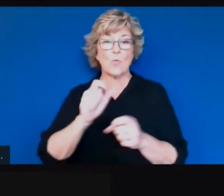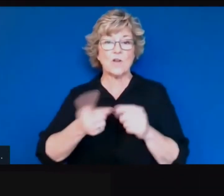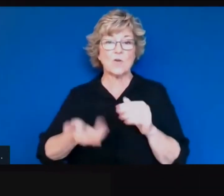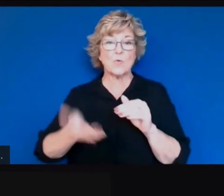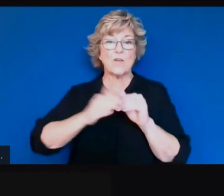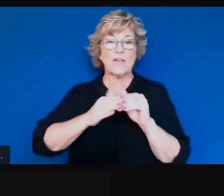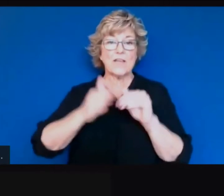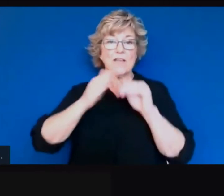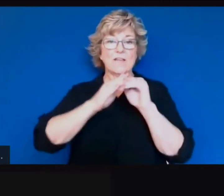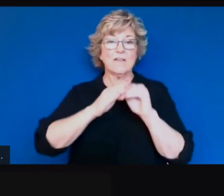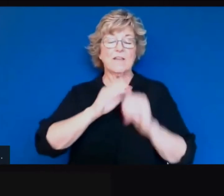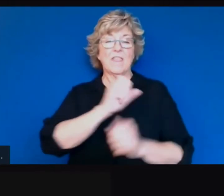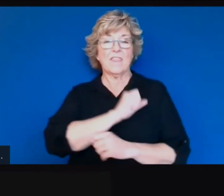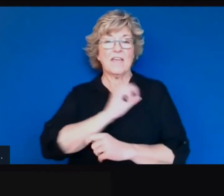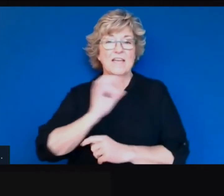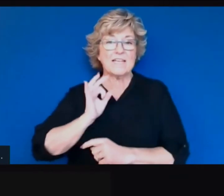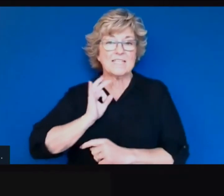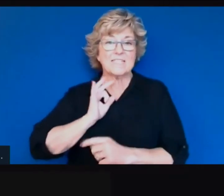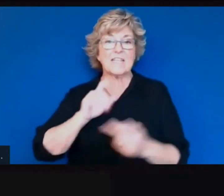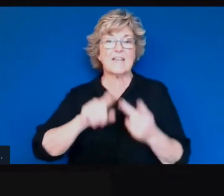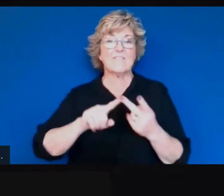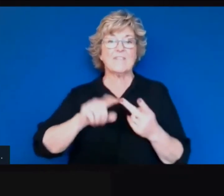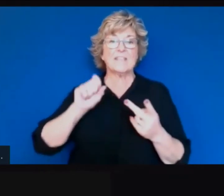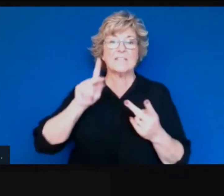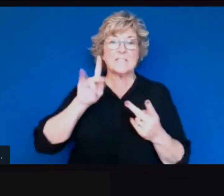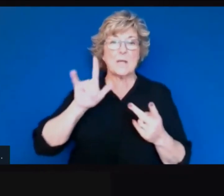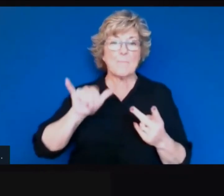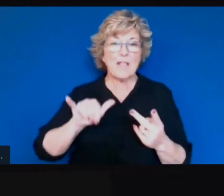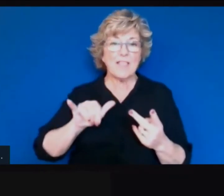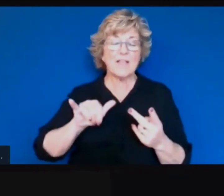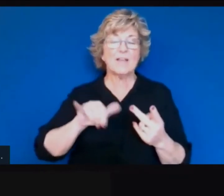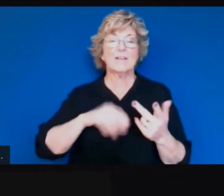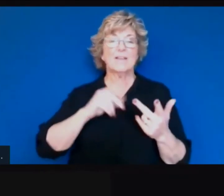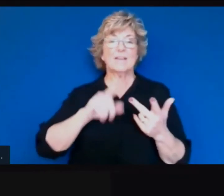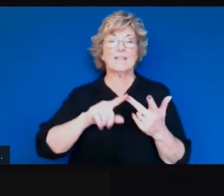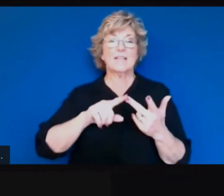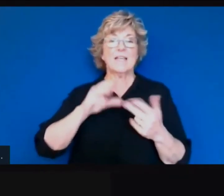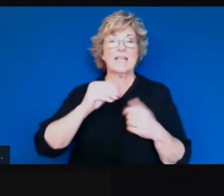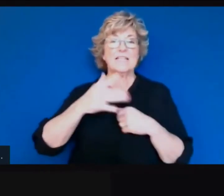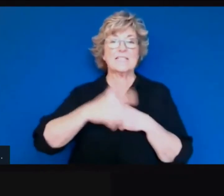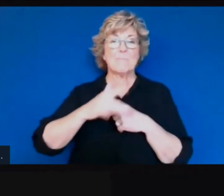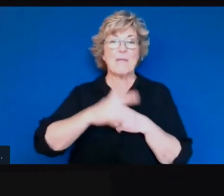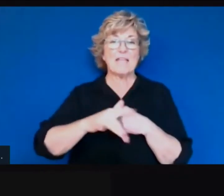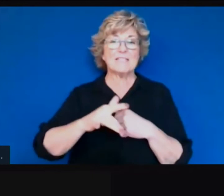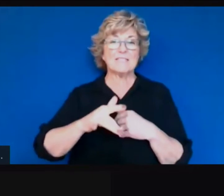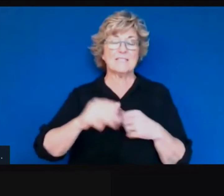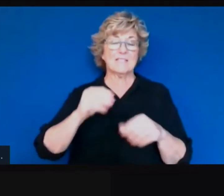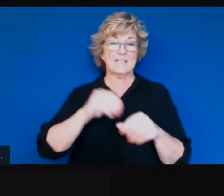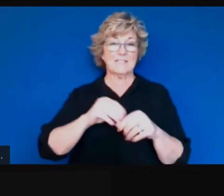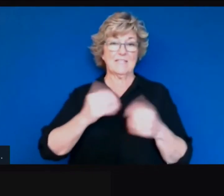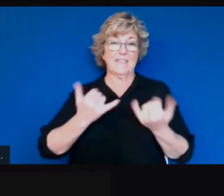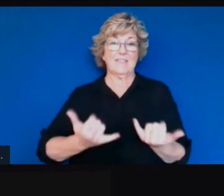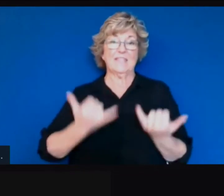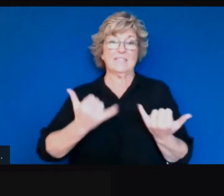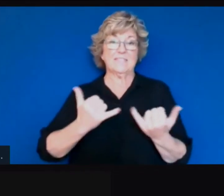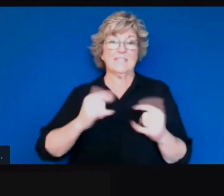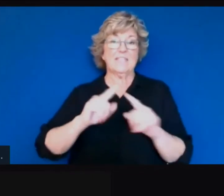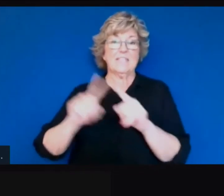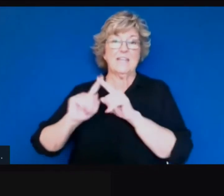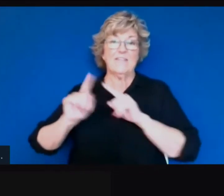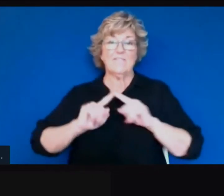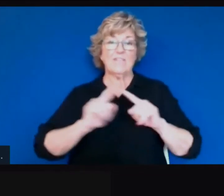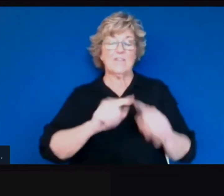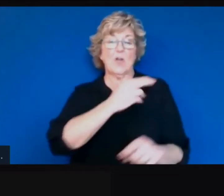the staff, the supplies, and the space in the existing hospitals